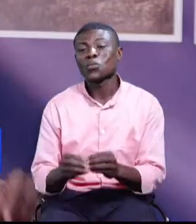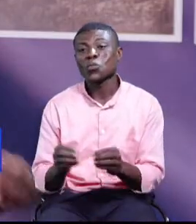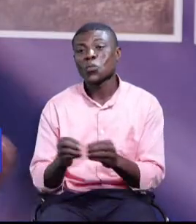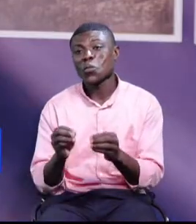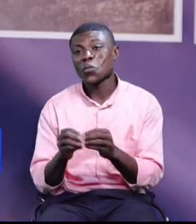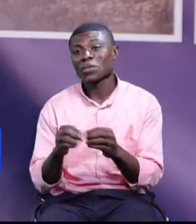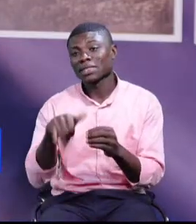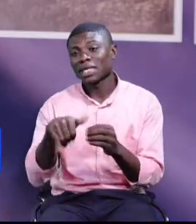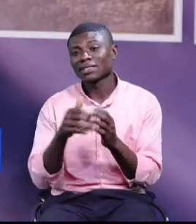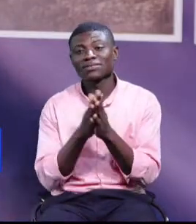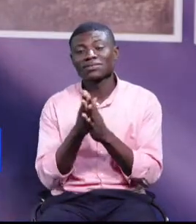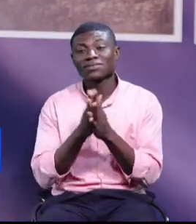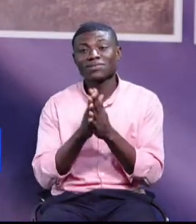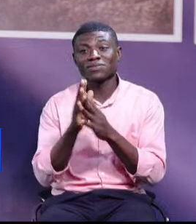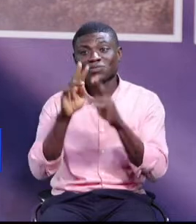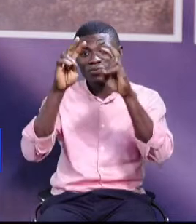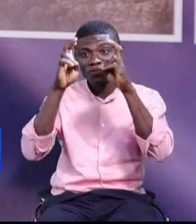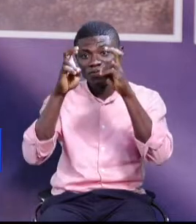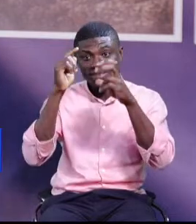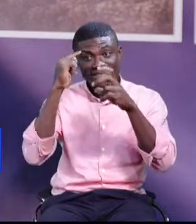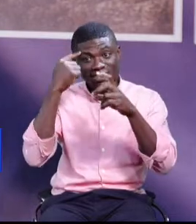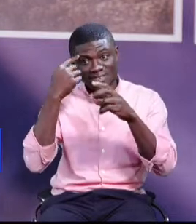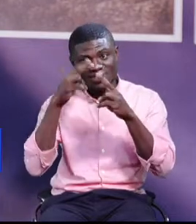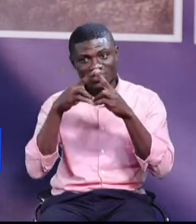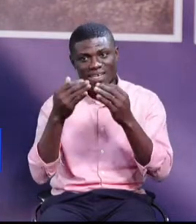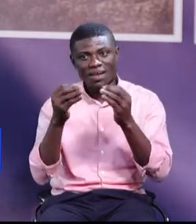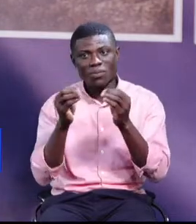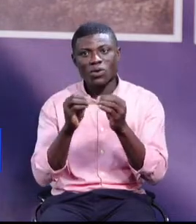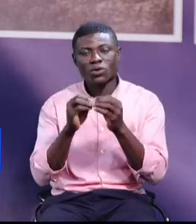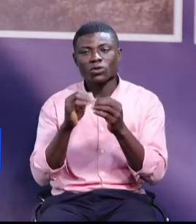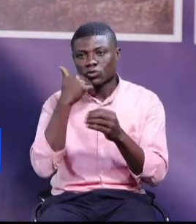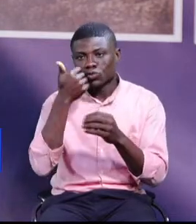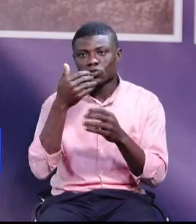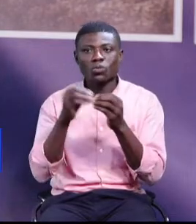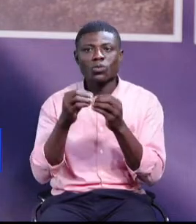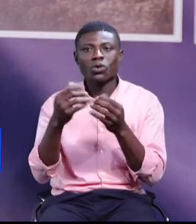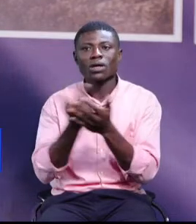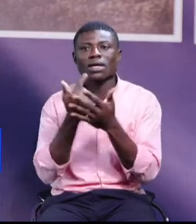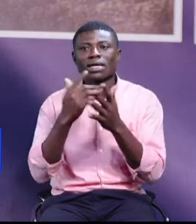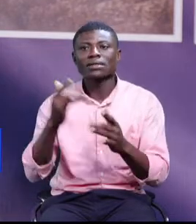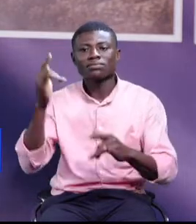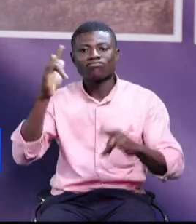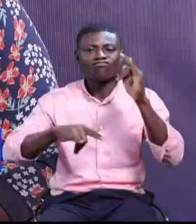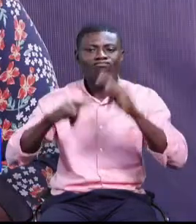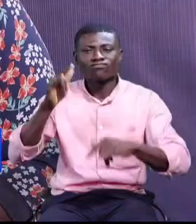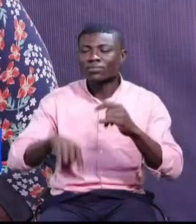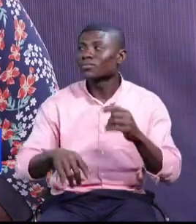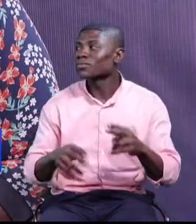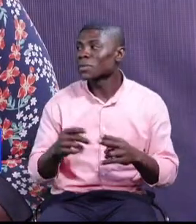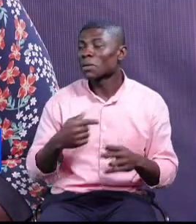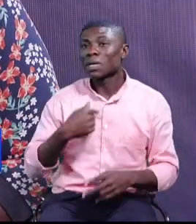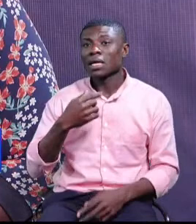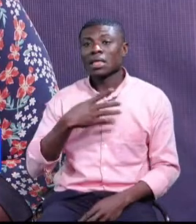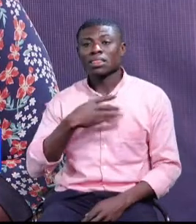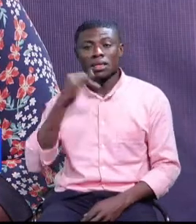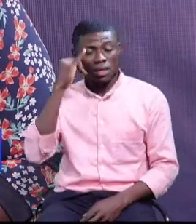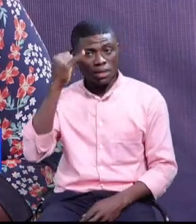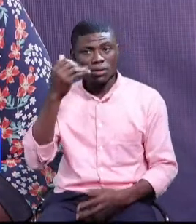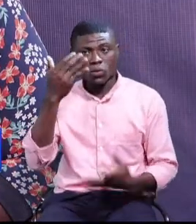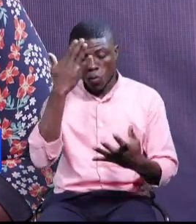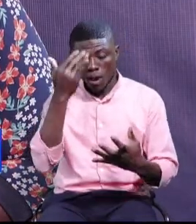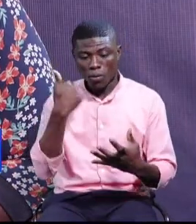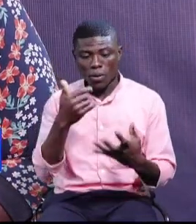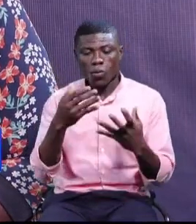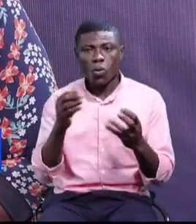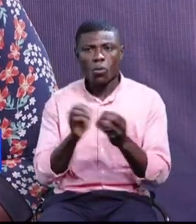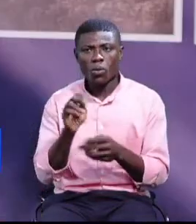That's an interesting thought. I like where Nadia is coming from. I like the idea because you want more investors